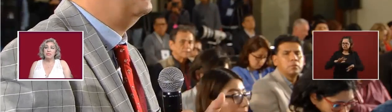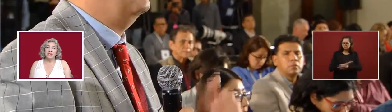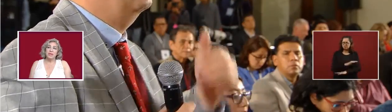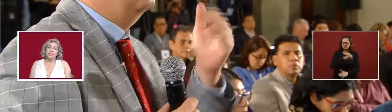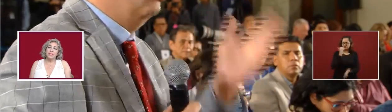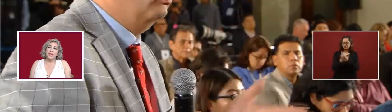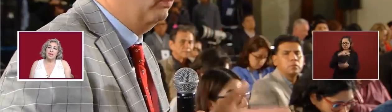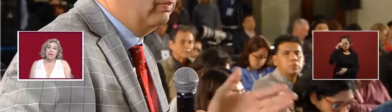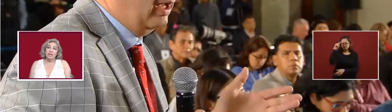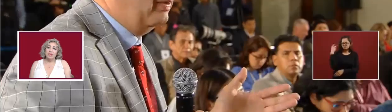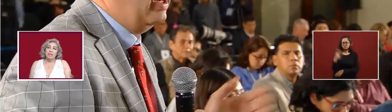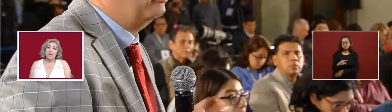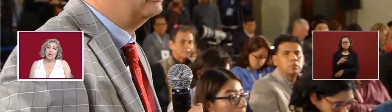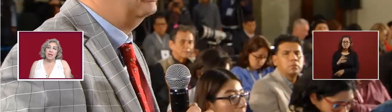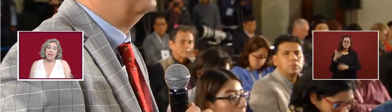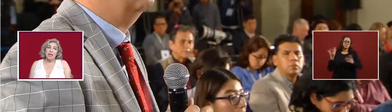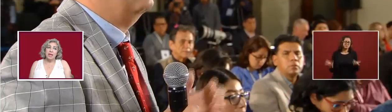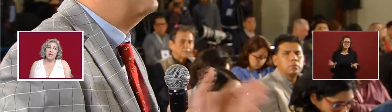approved?